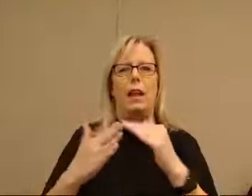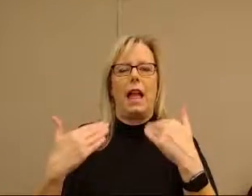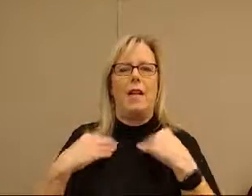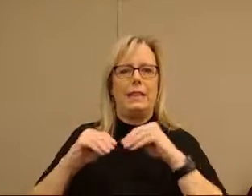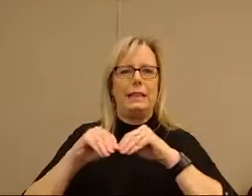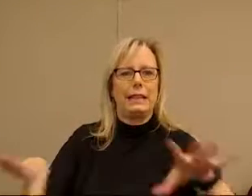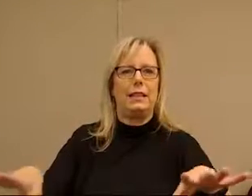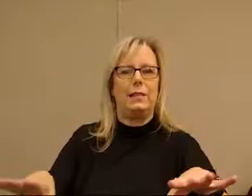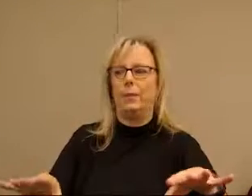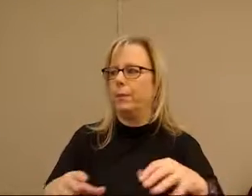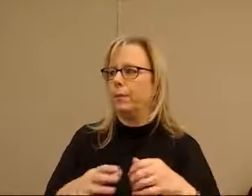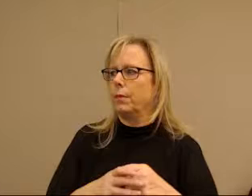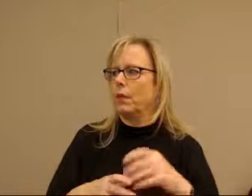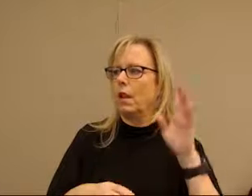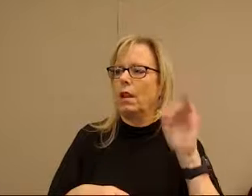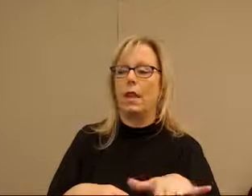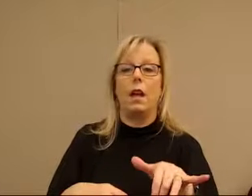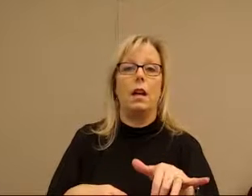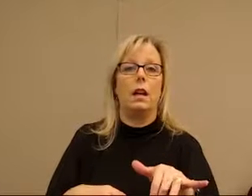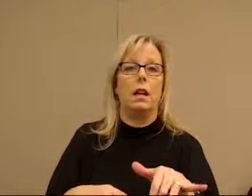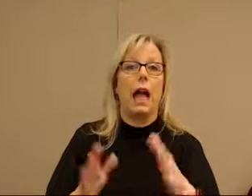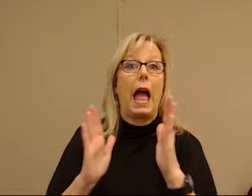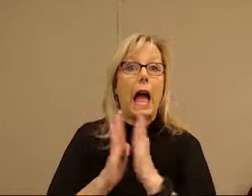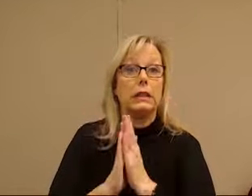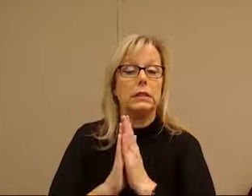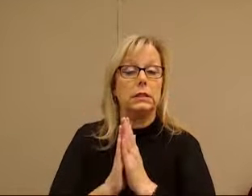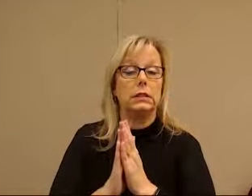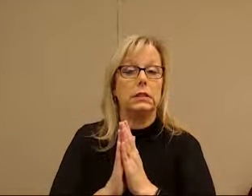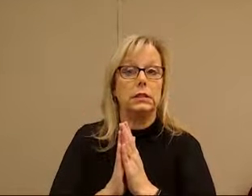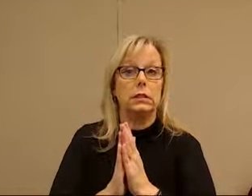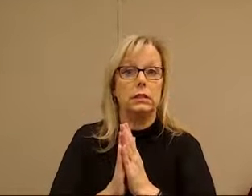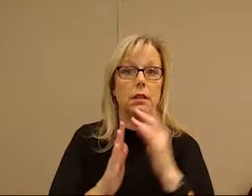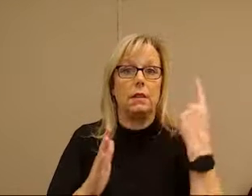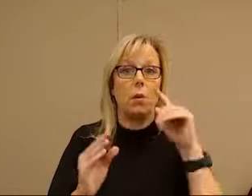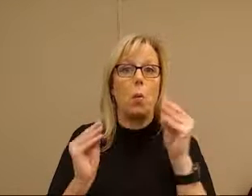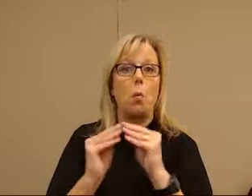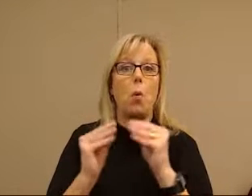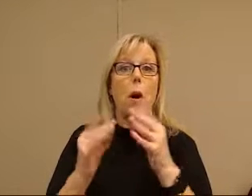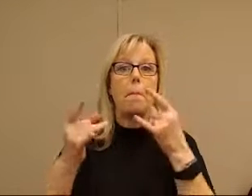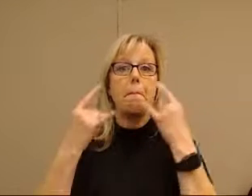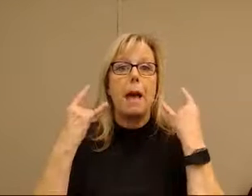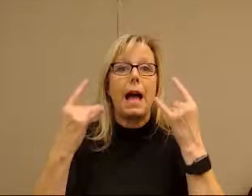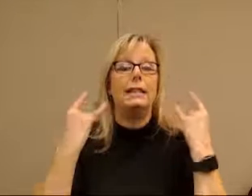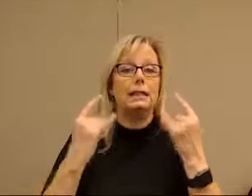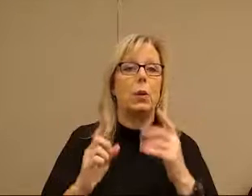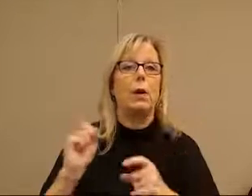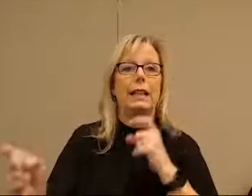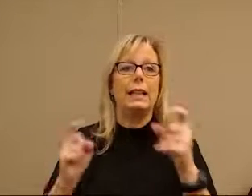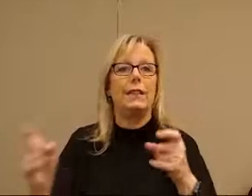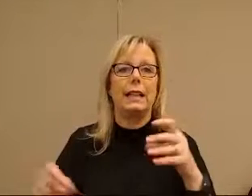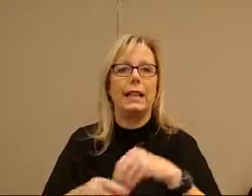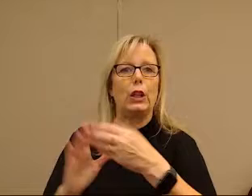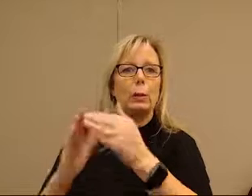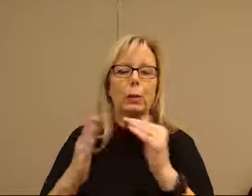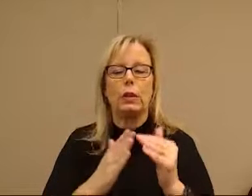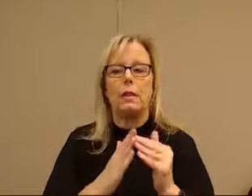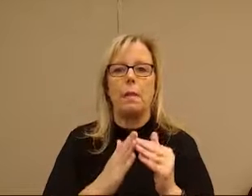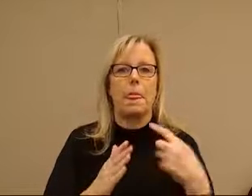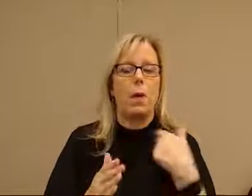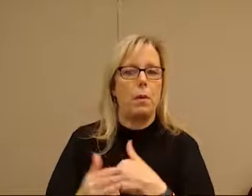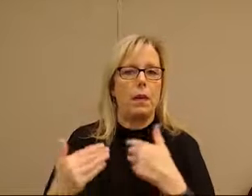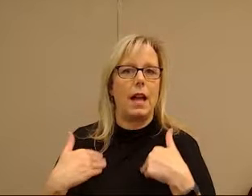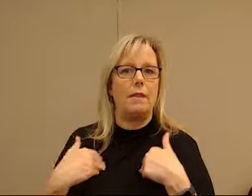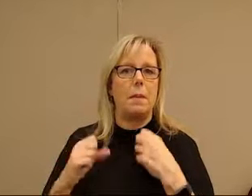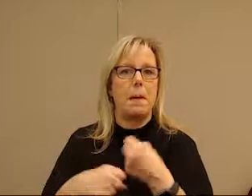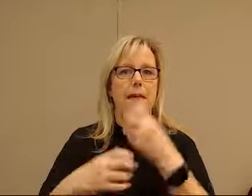sent in already that are asking for some more masks that they're going to give away in their communities. We had them put